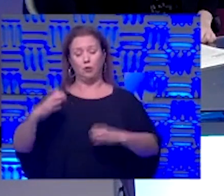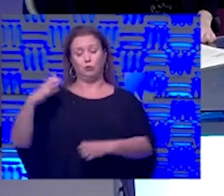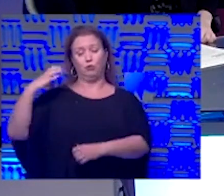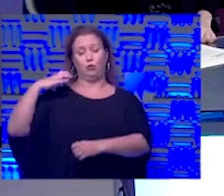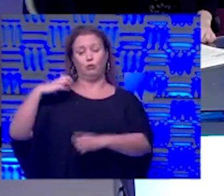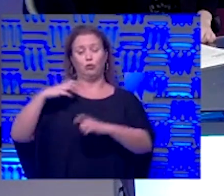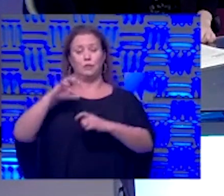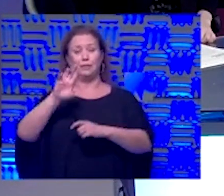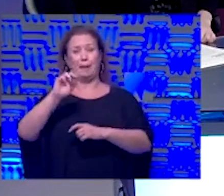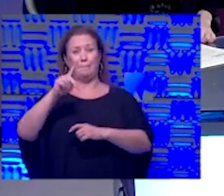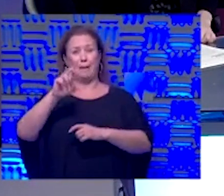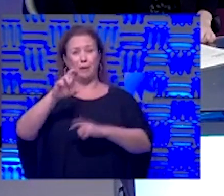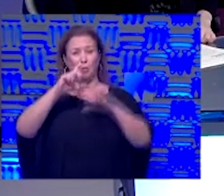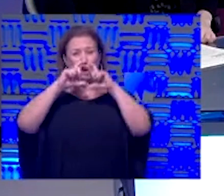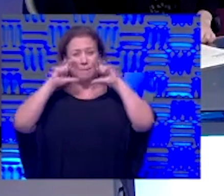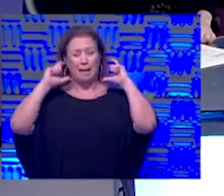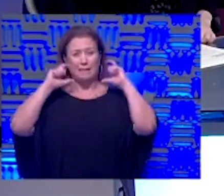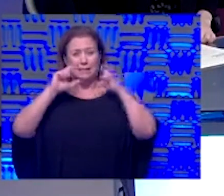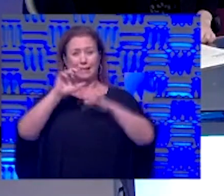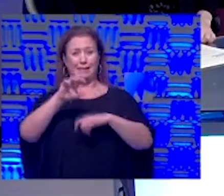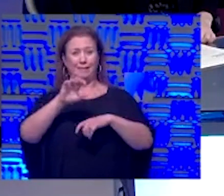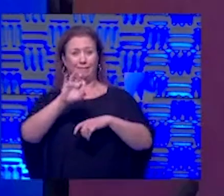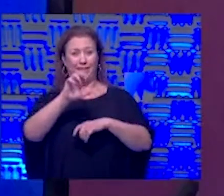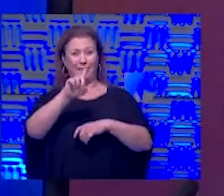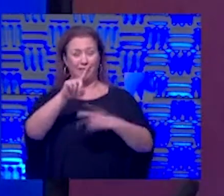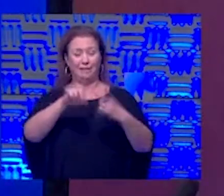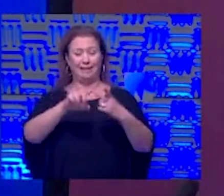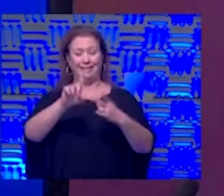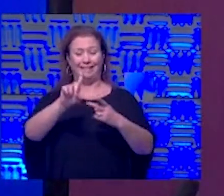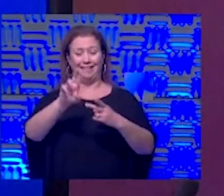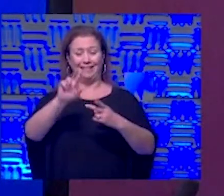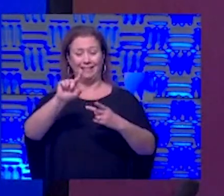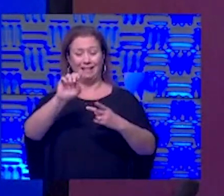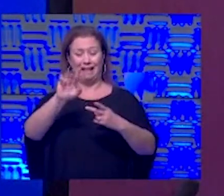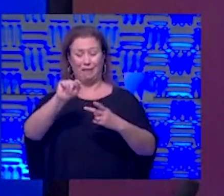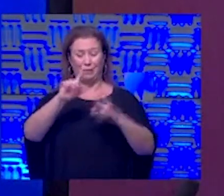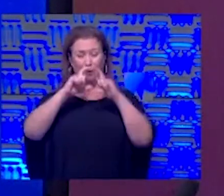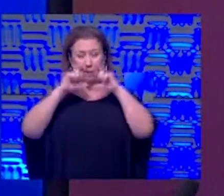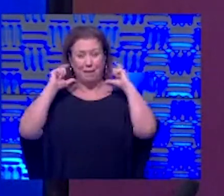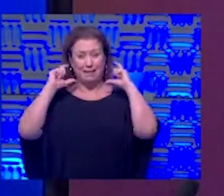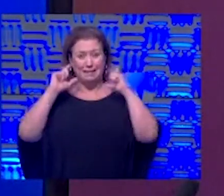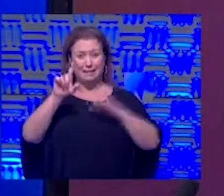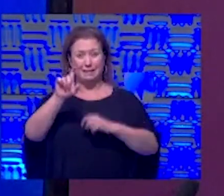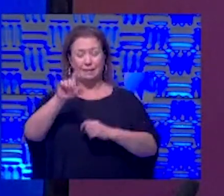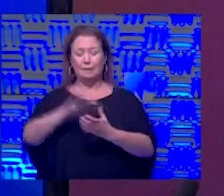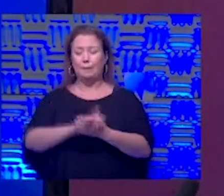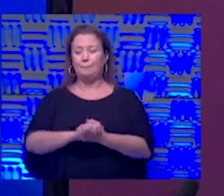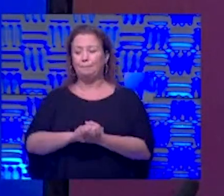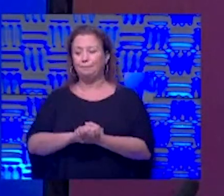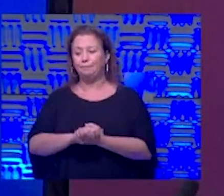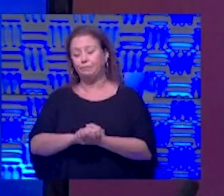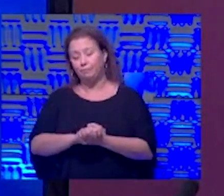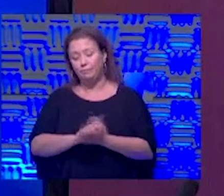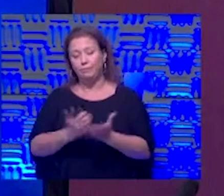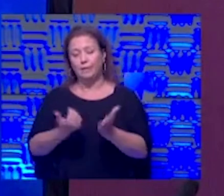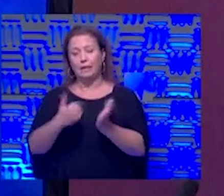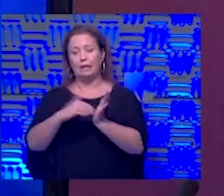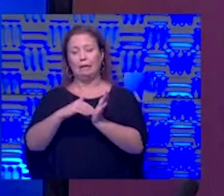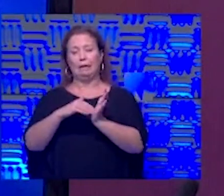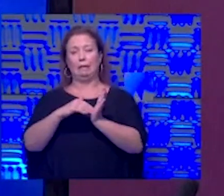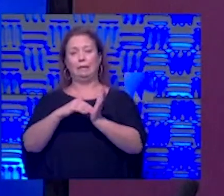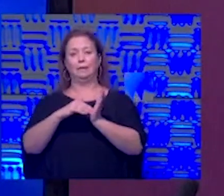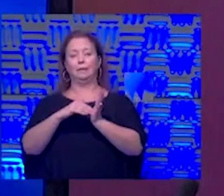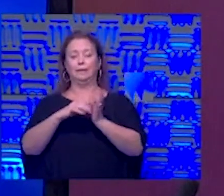umpires wear masks on the field and in the dugout? Well, again, this is